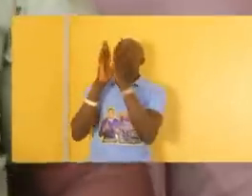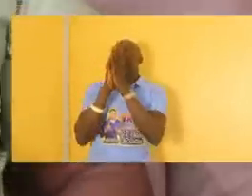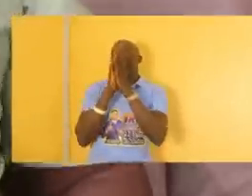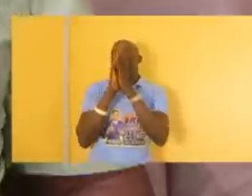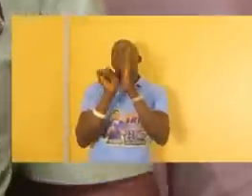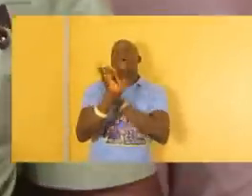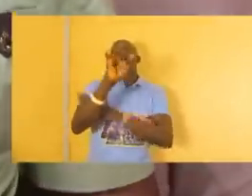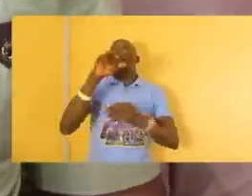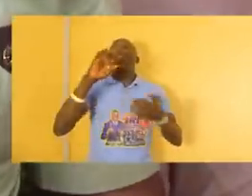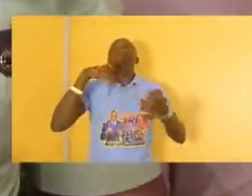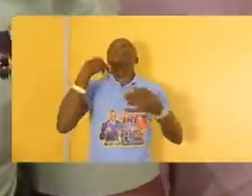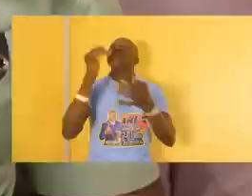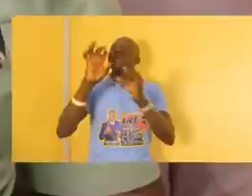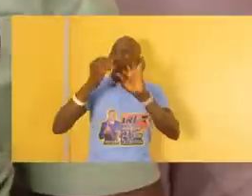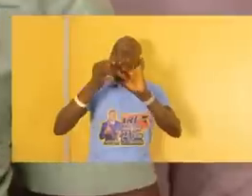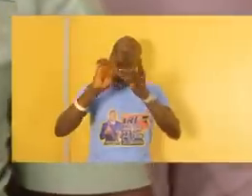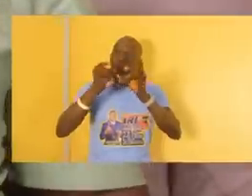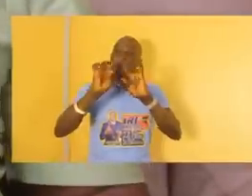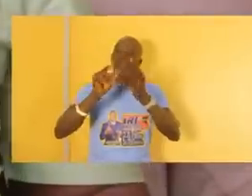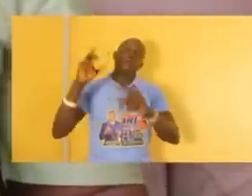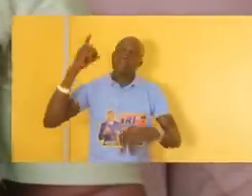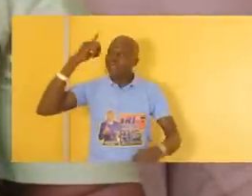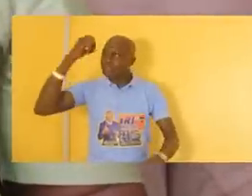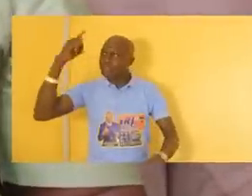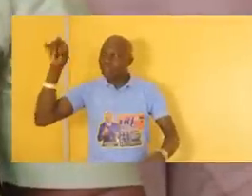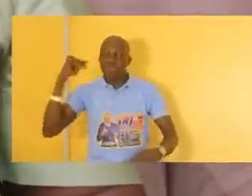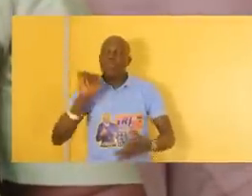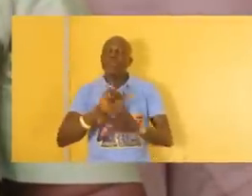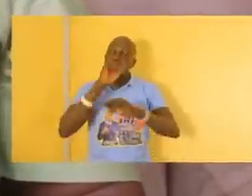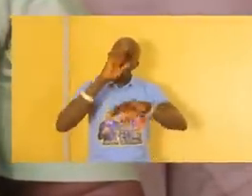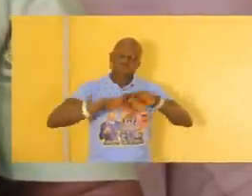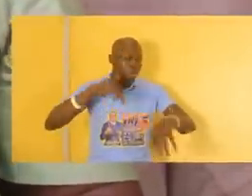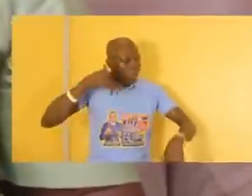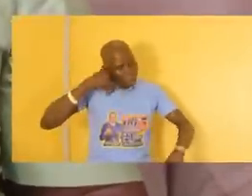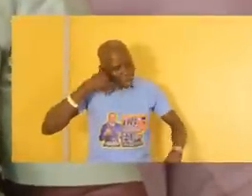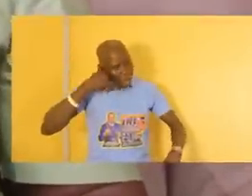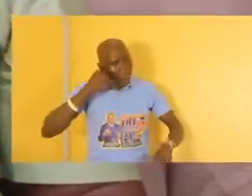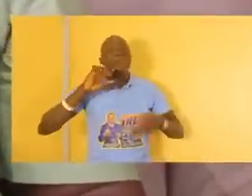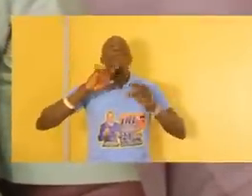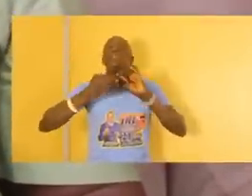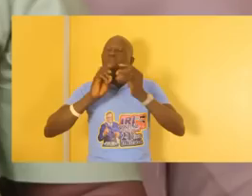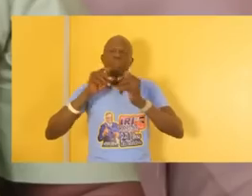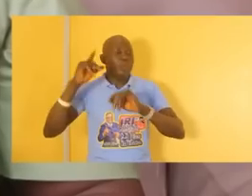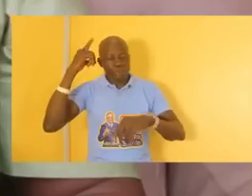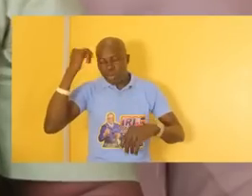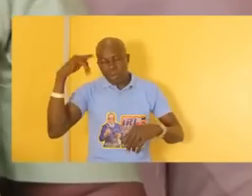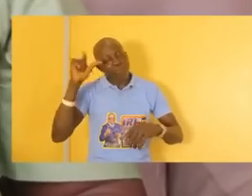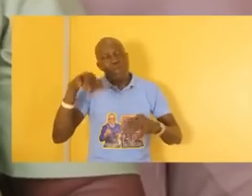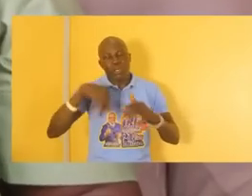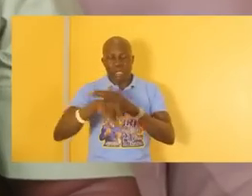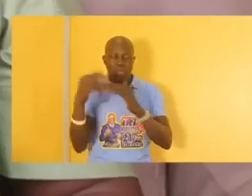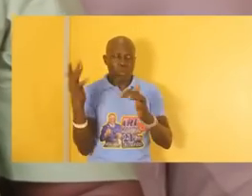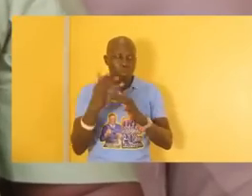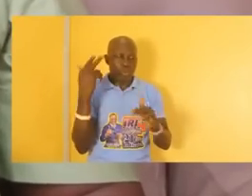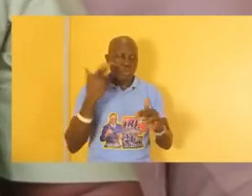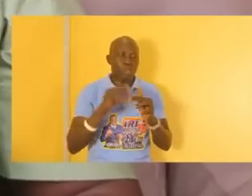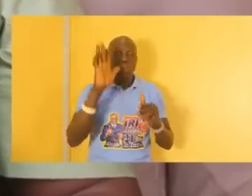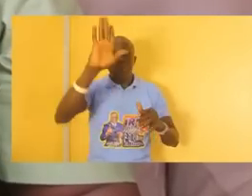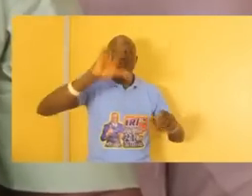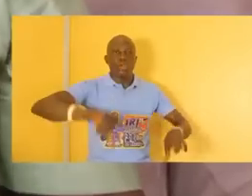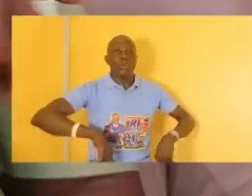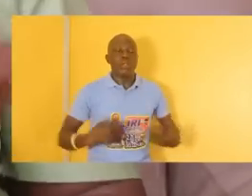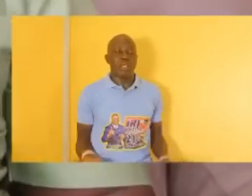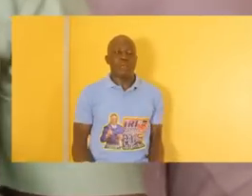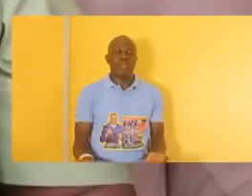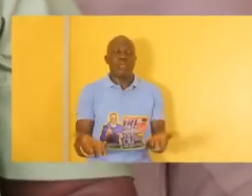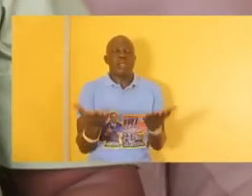we will pray. And tell interpretation of your dream. You will call. We will interpret your dream for you. In the name of